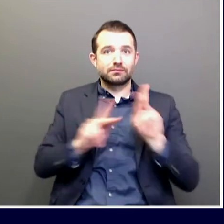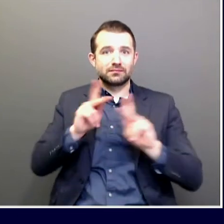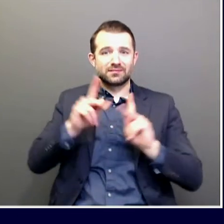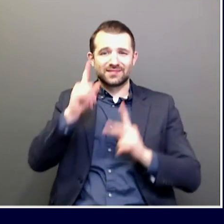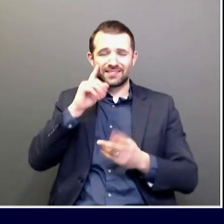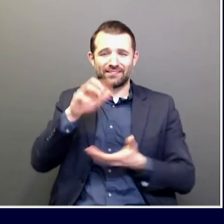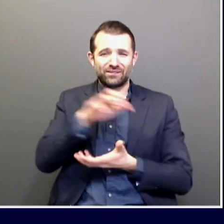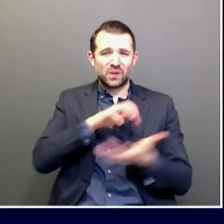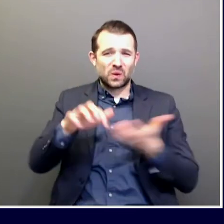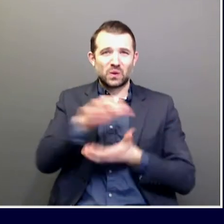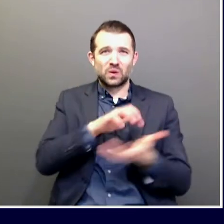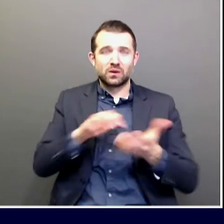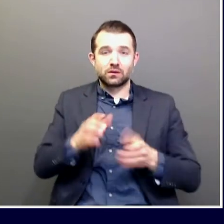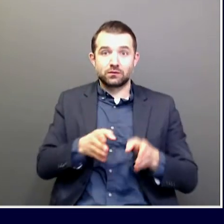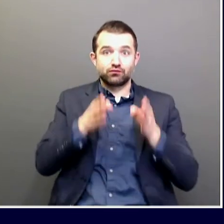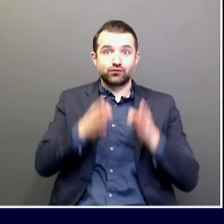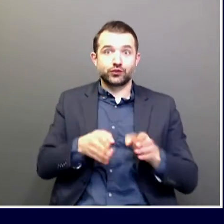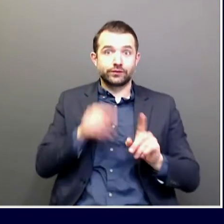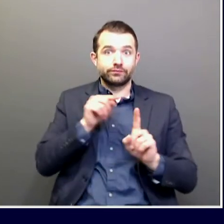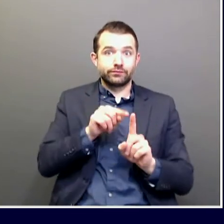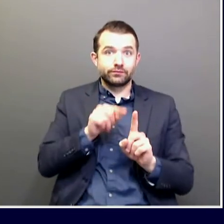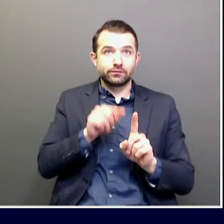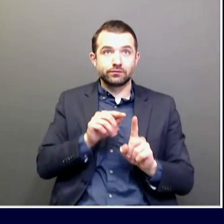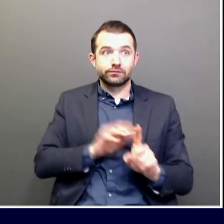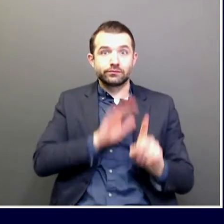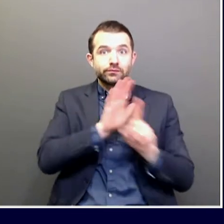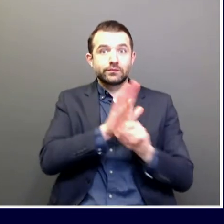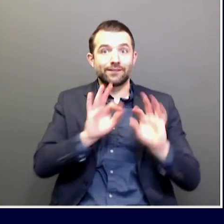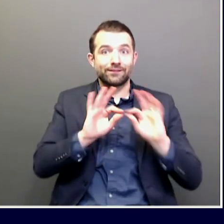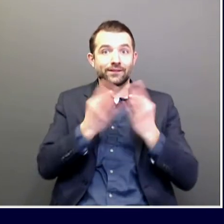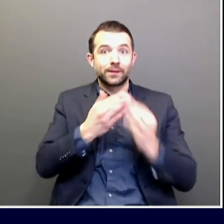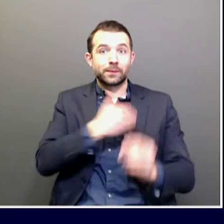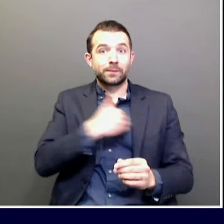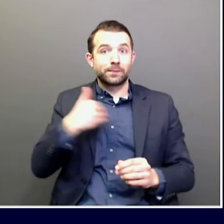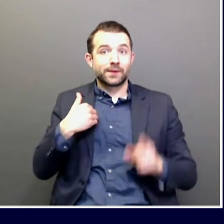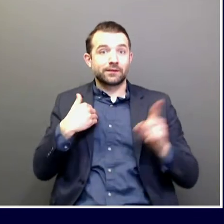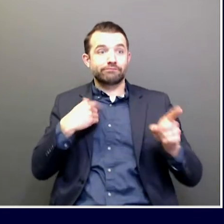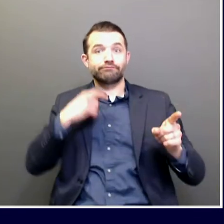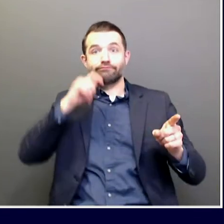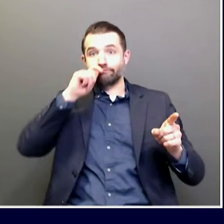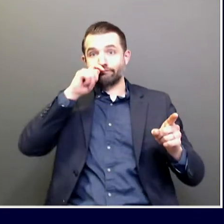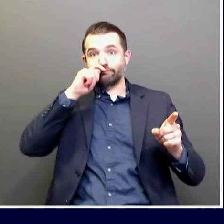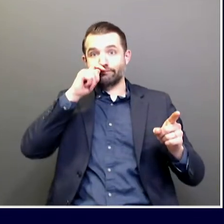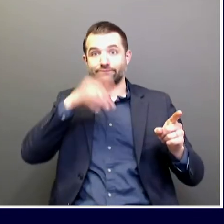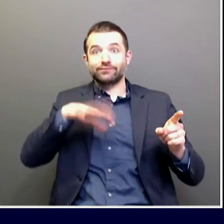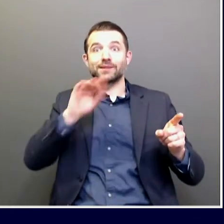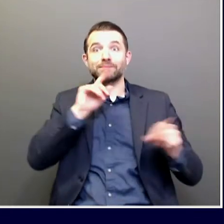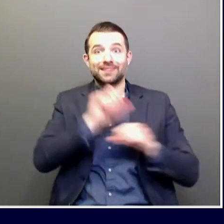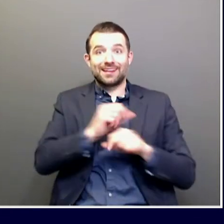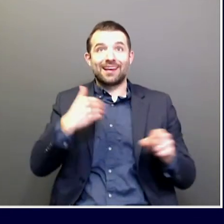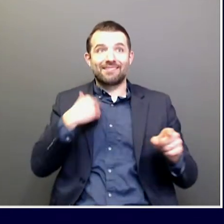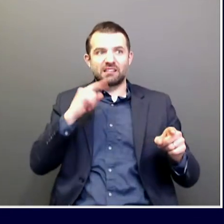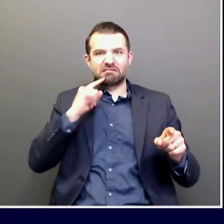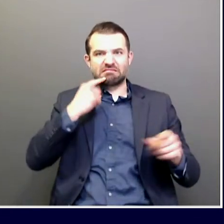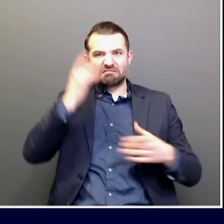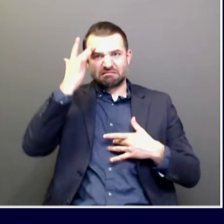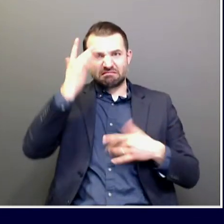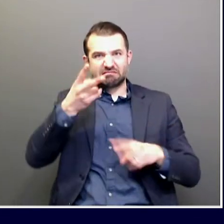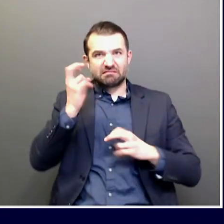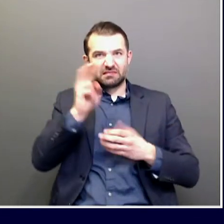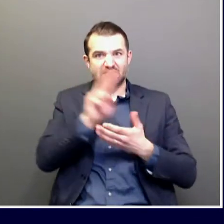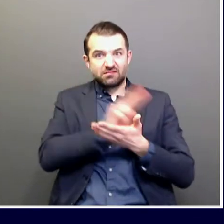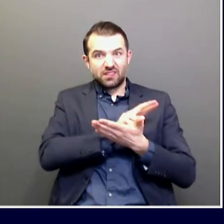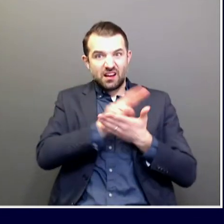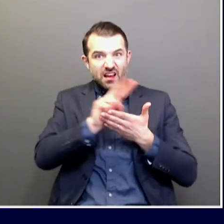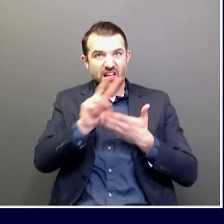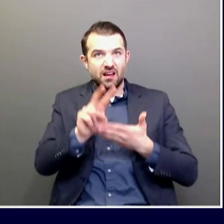that was in play, that length of time was in play because the standard is 5 days. And I've also heard confusion from employers about what policies